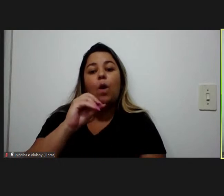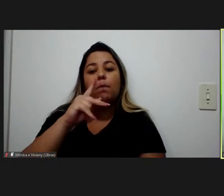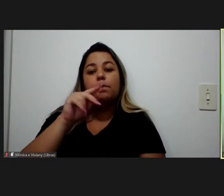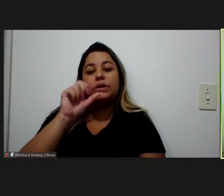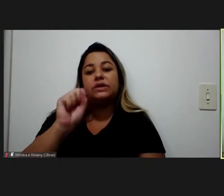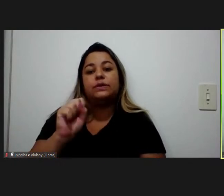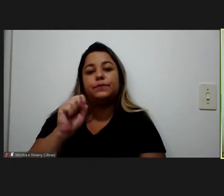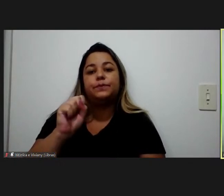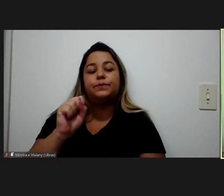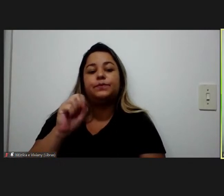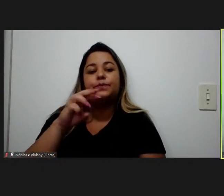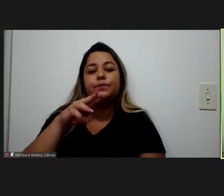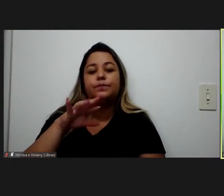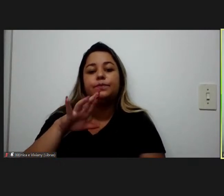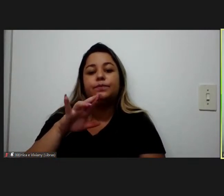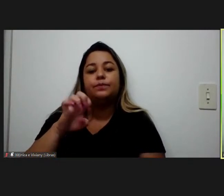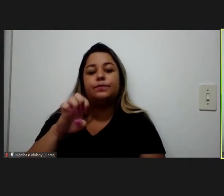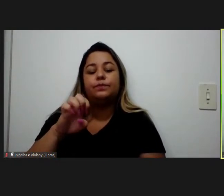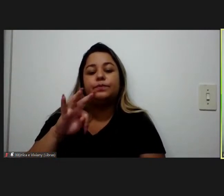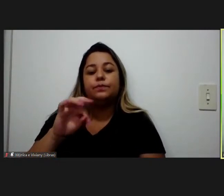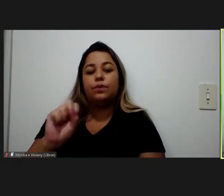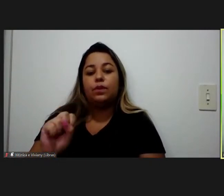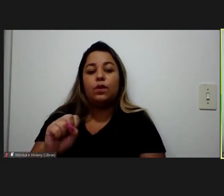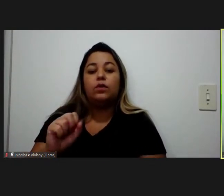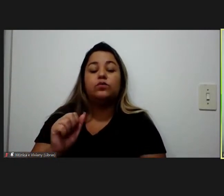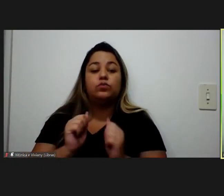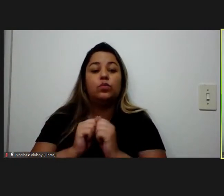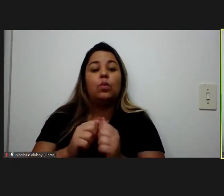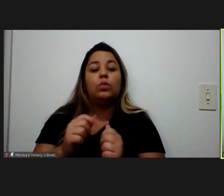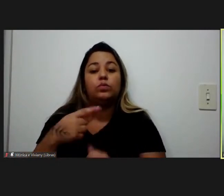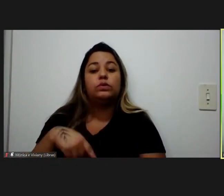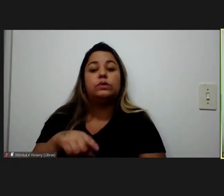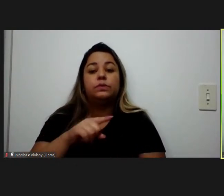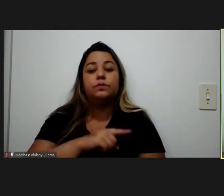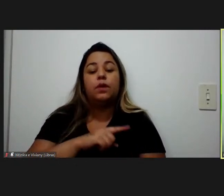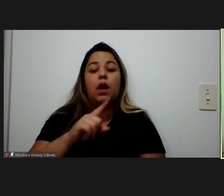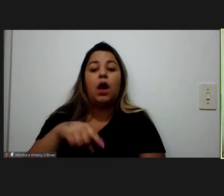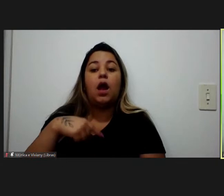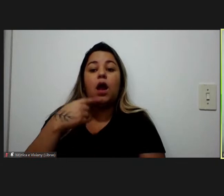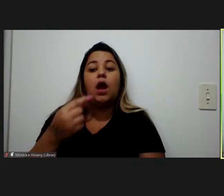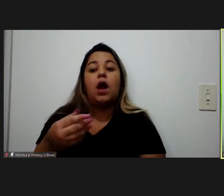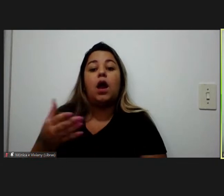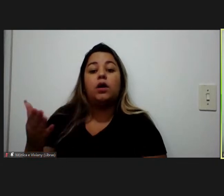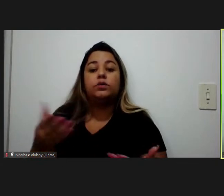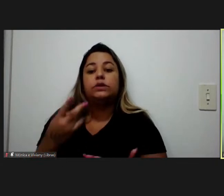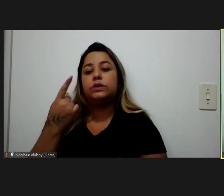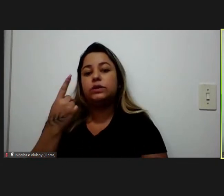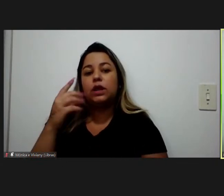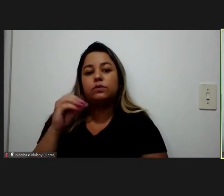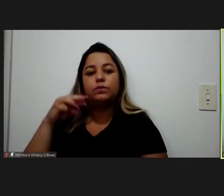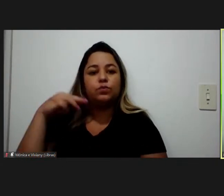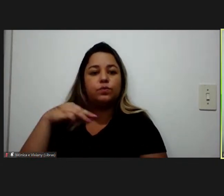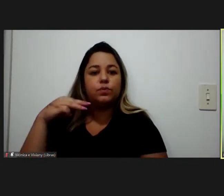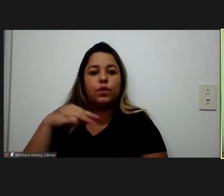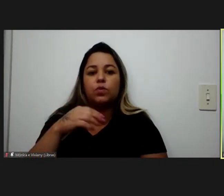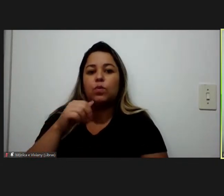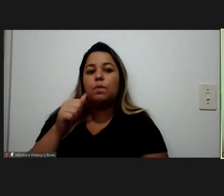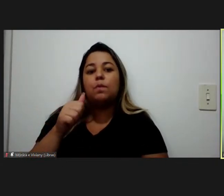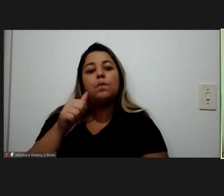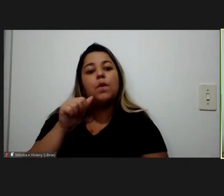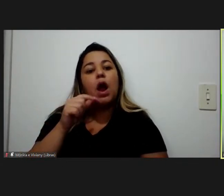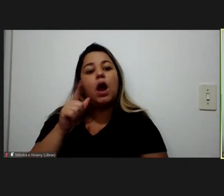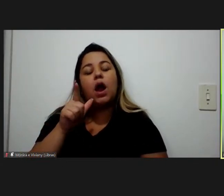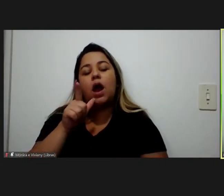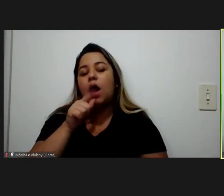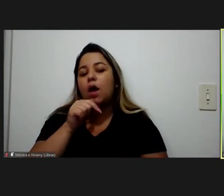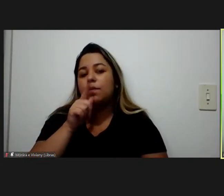with Pajo and Abireni. So this is, stay with us after this break, 10 minutes of break, just to